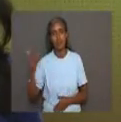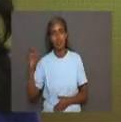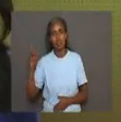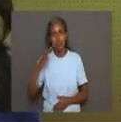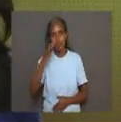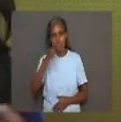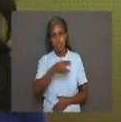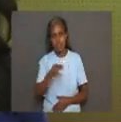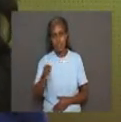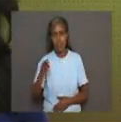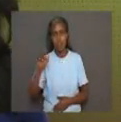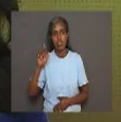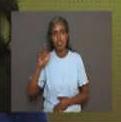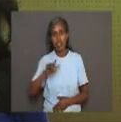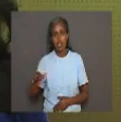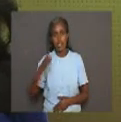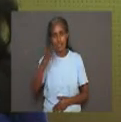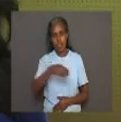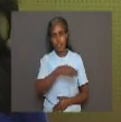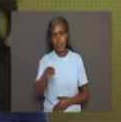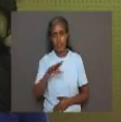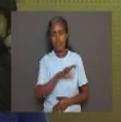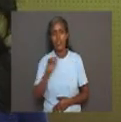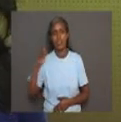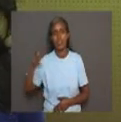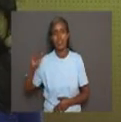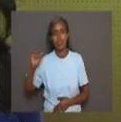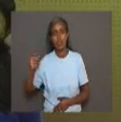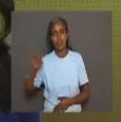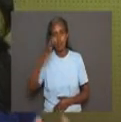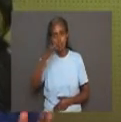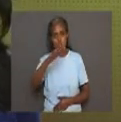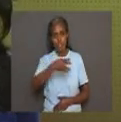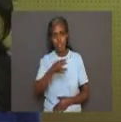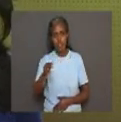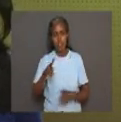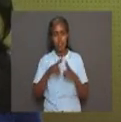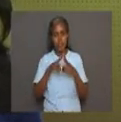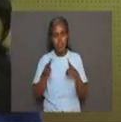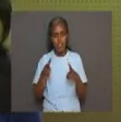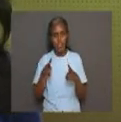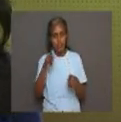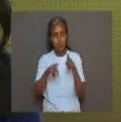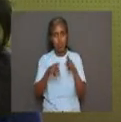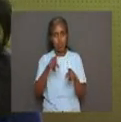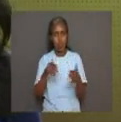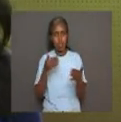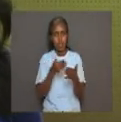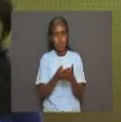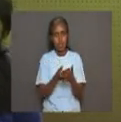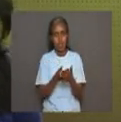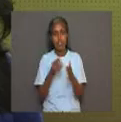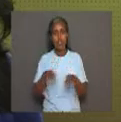charts, line graphs, and pie charts are very popular ways to